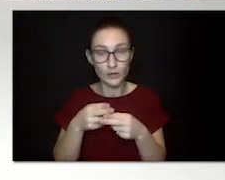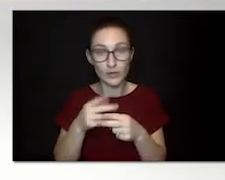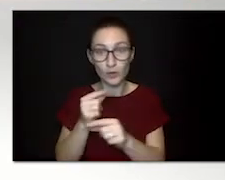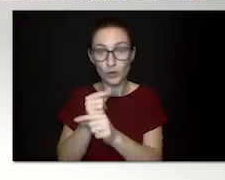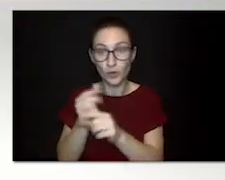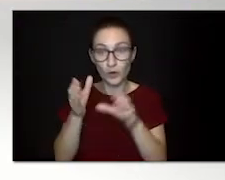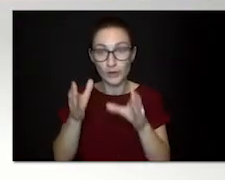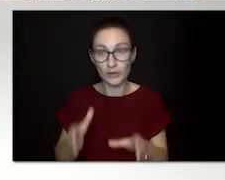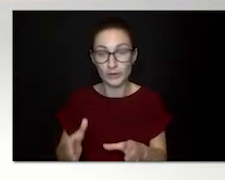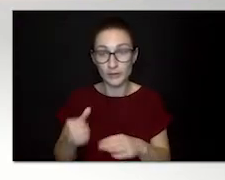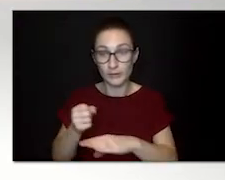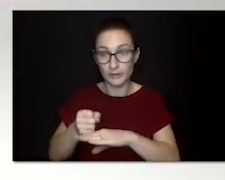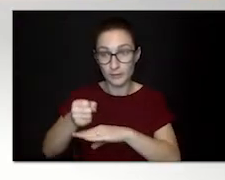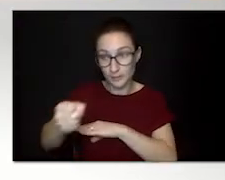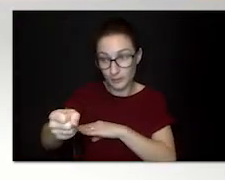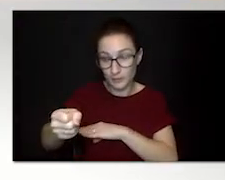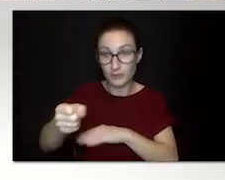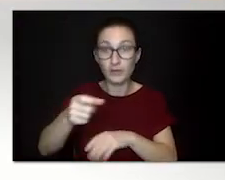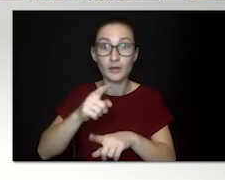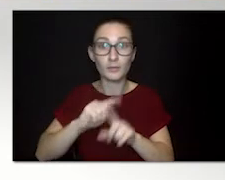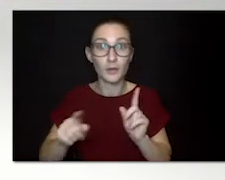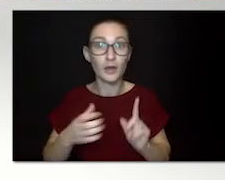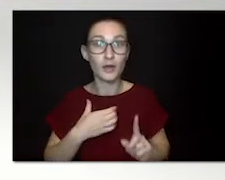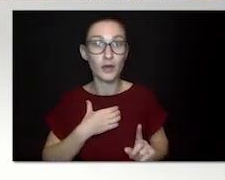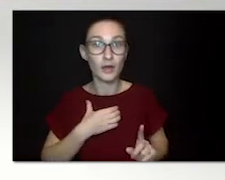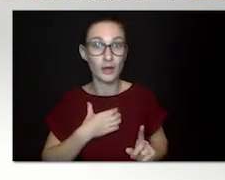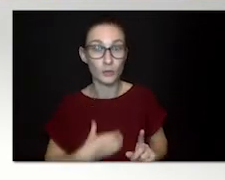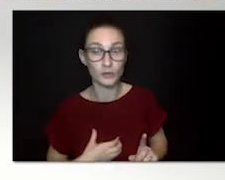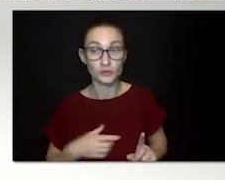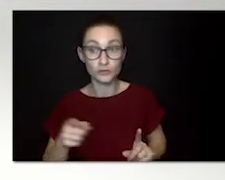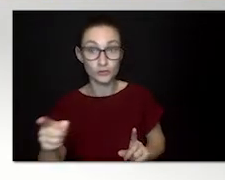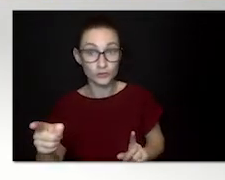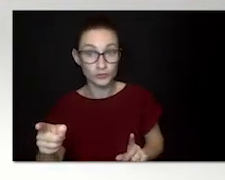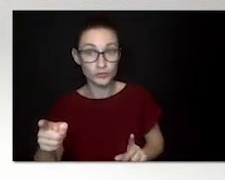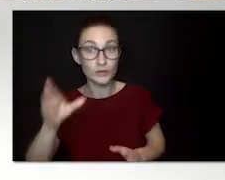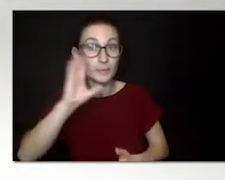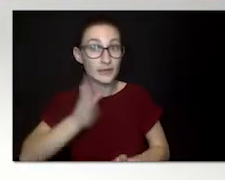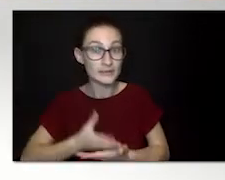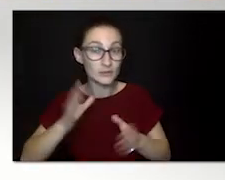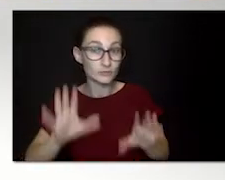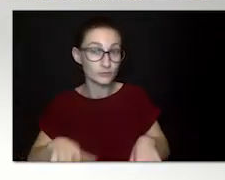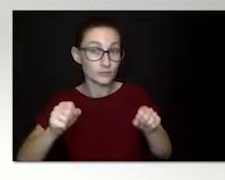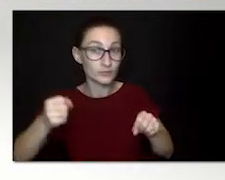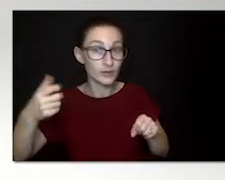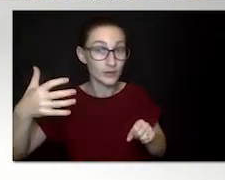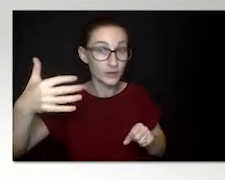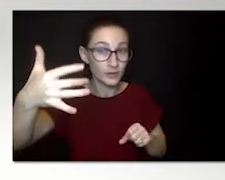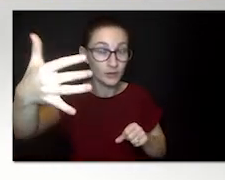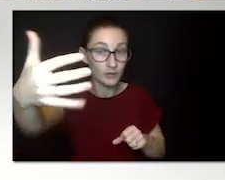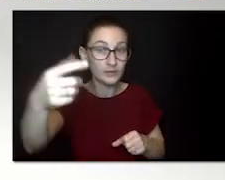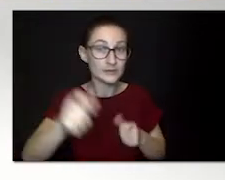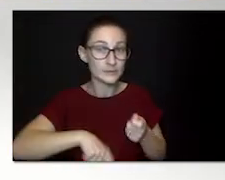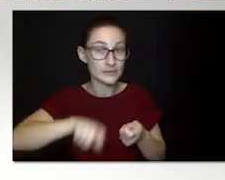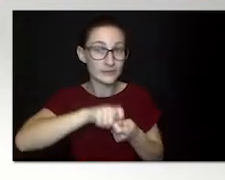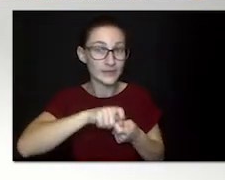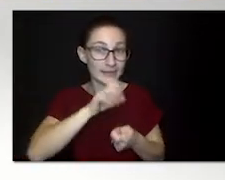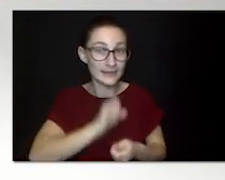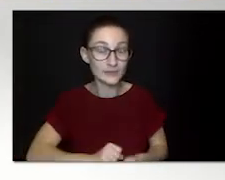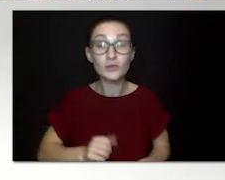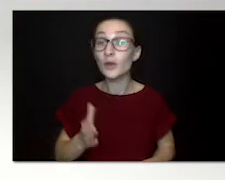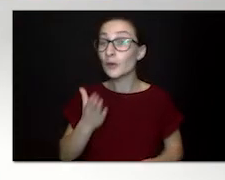be appointed, but that it's my wish that he take it over at a later date? That's a great